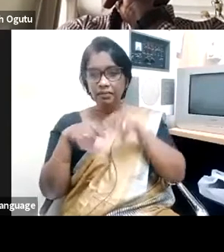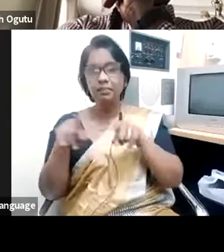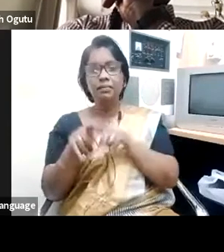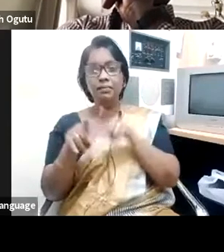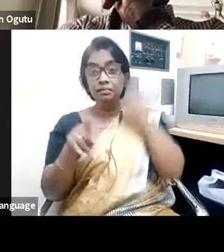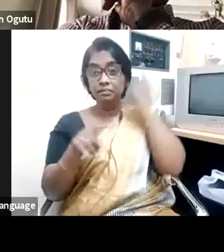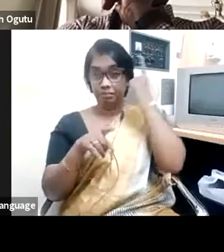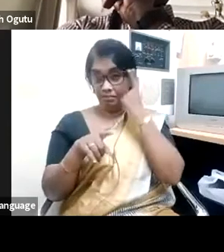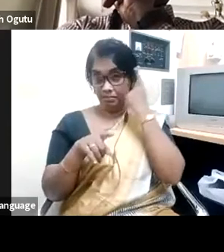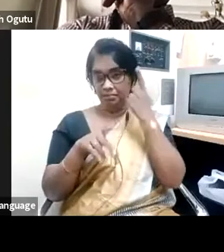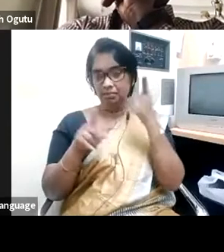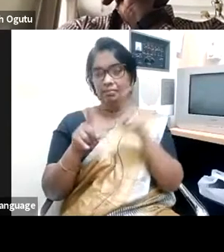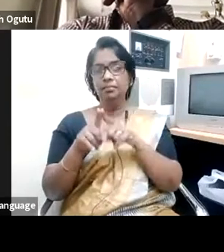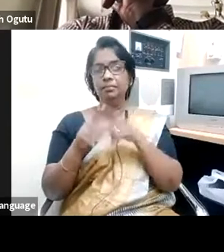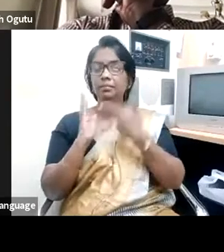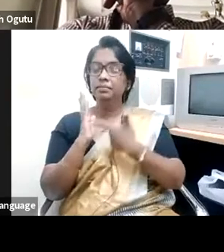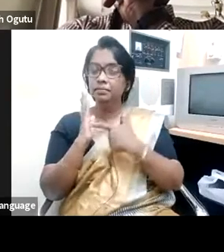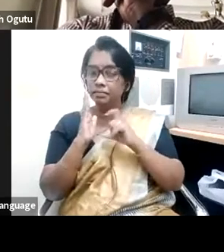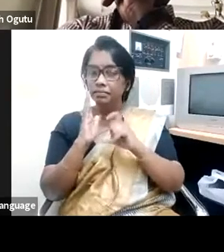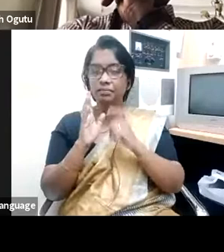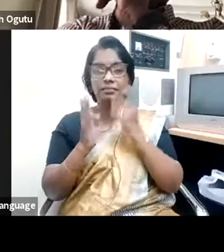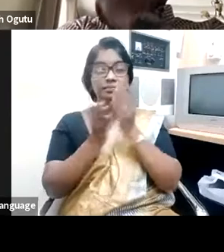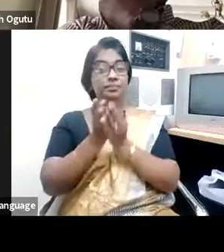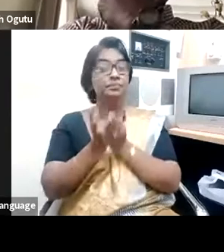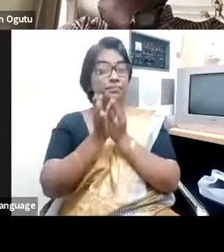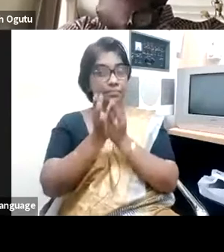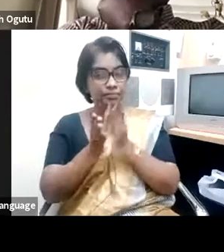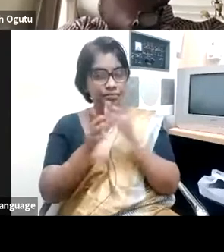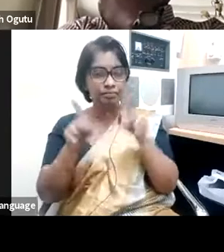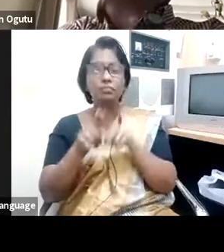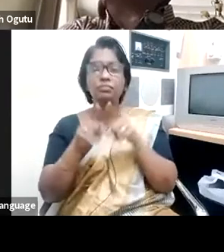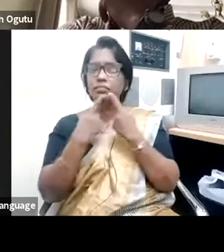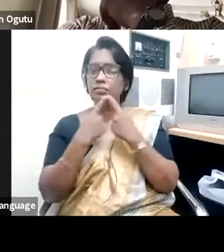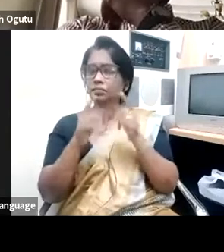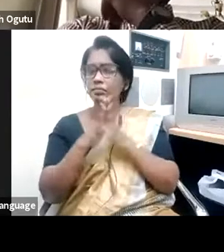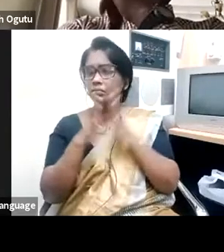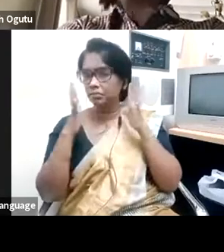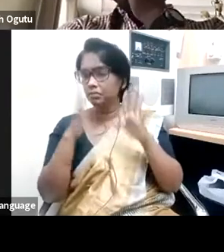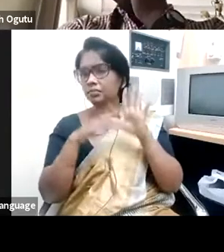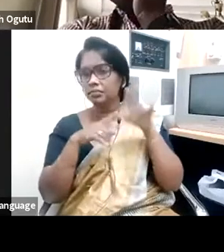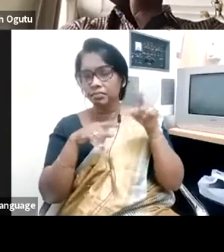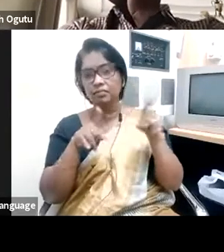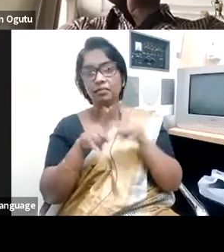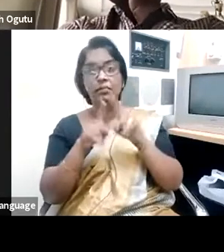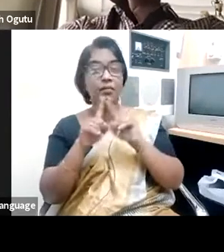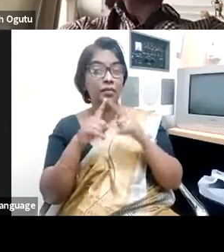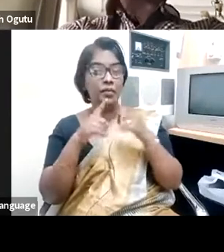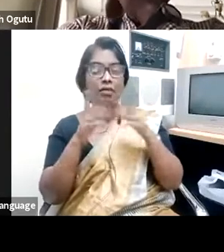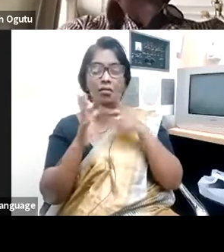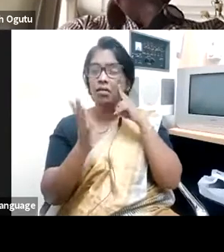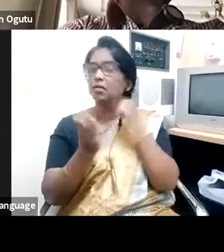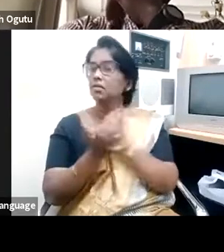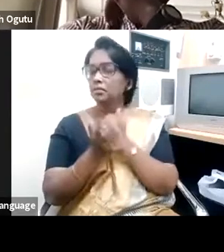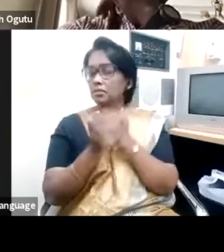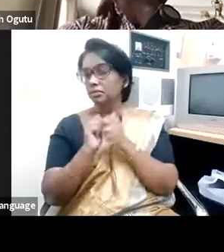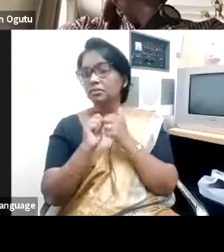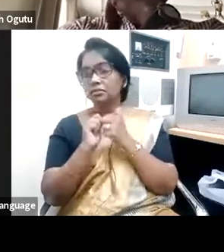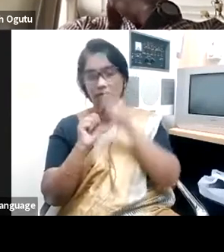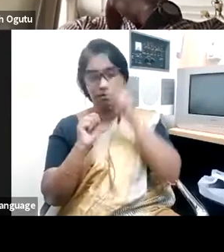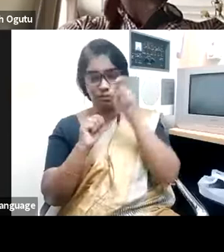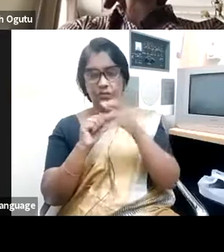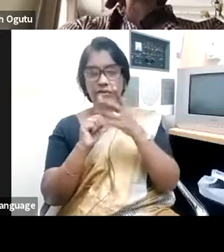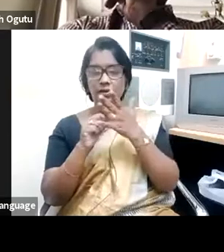resources, people, talent, and all of that. And if you look at the other difficulties, it's also insufficient infrastructure, limited